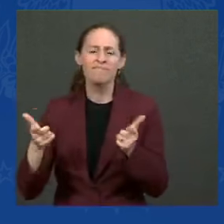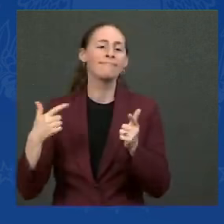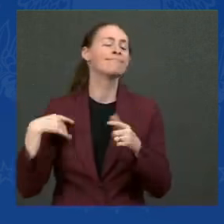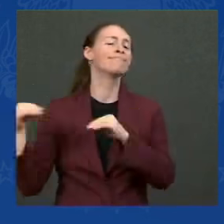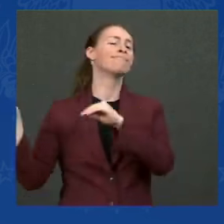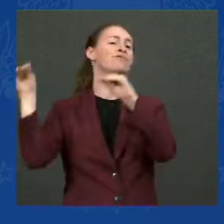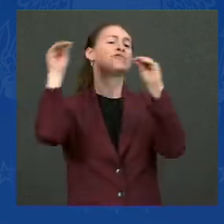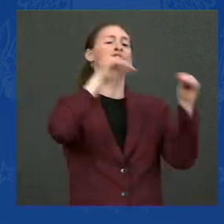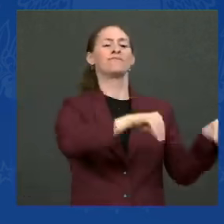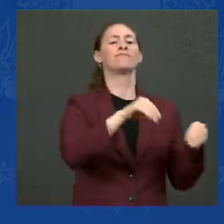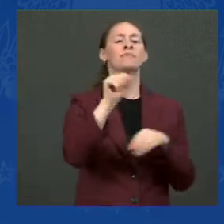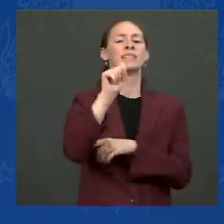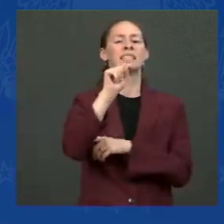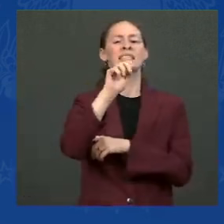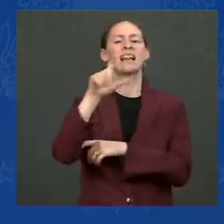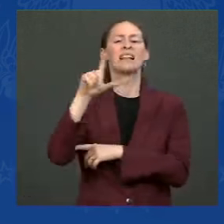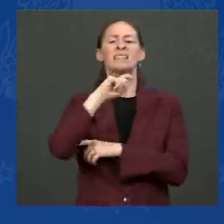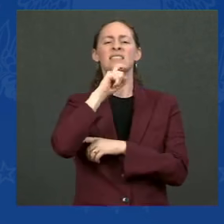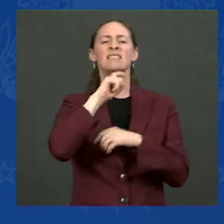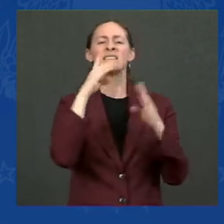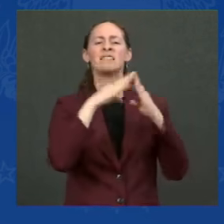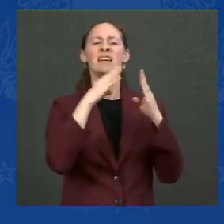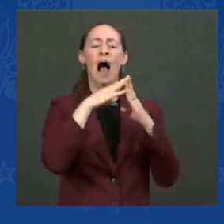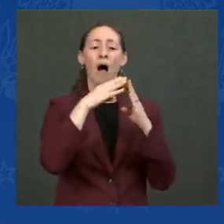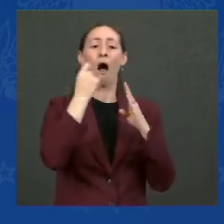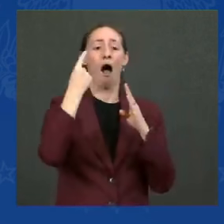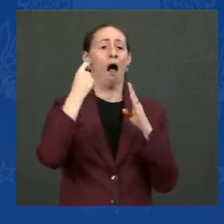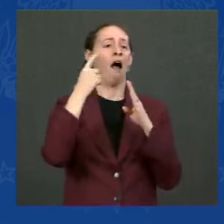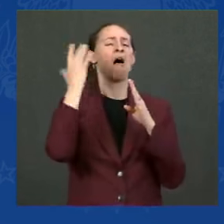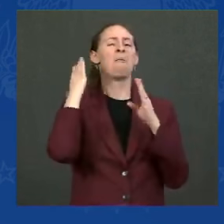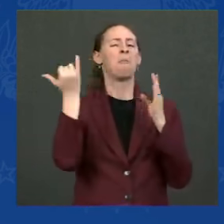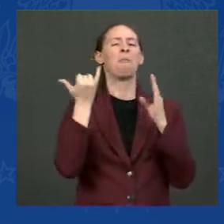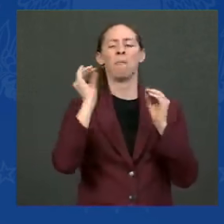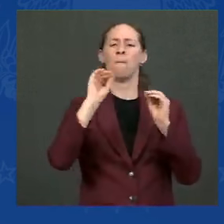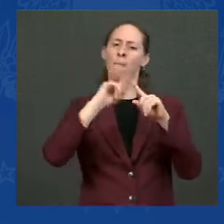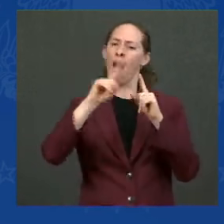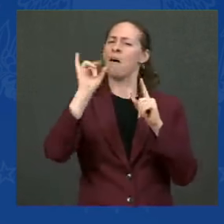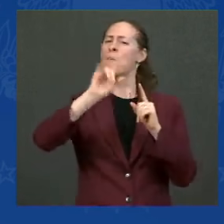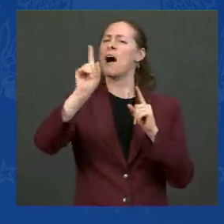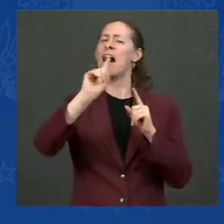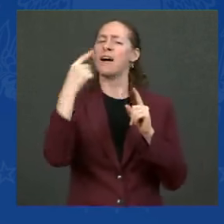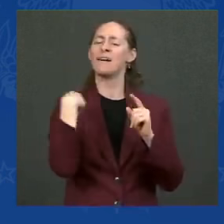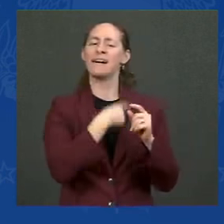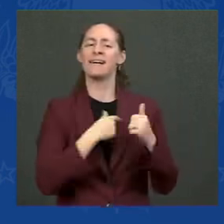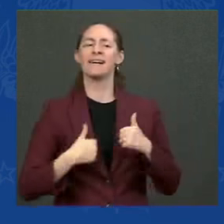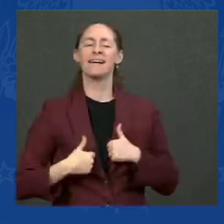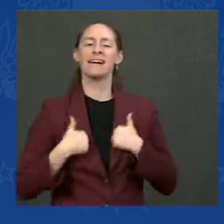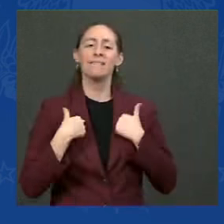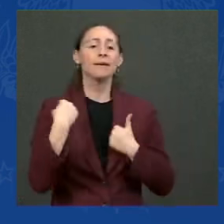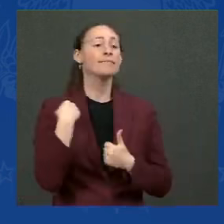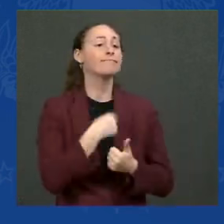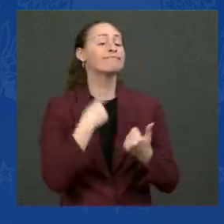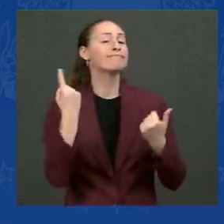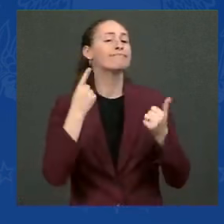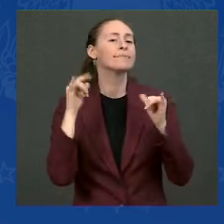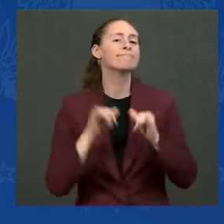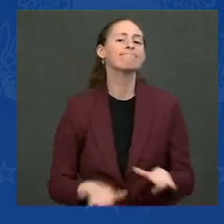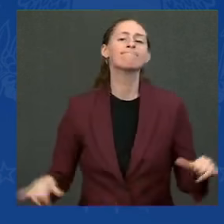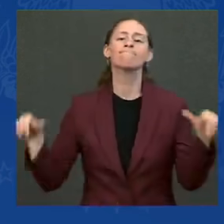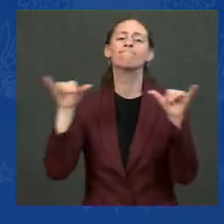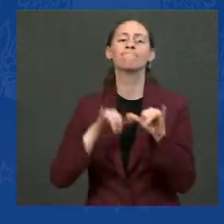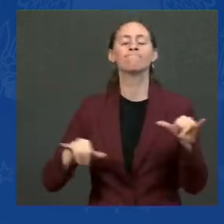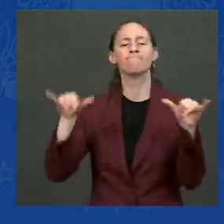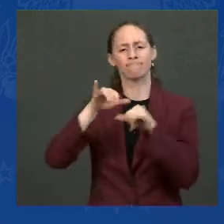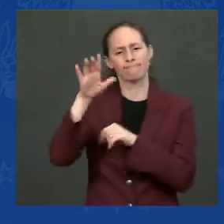right on the border of Pennsylvania. And it was always about the dignity of work. And what